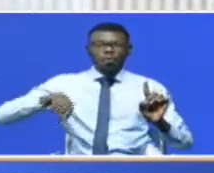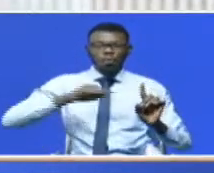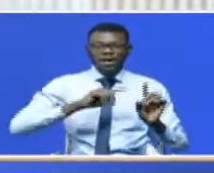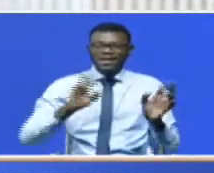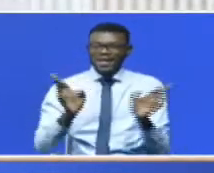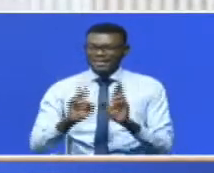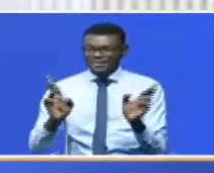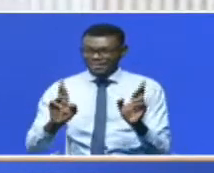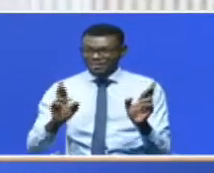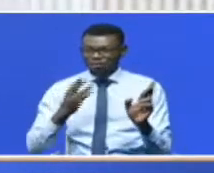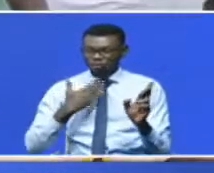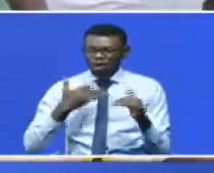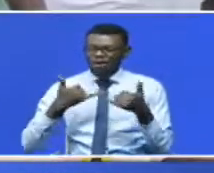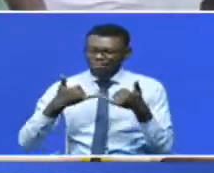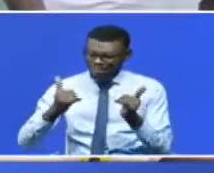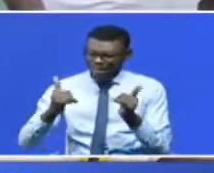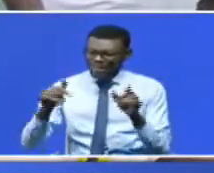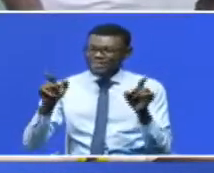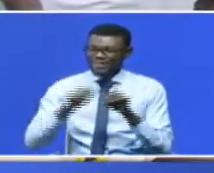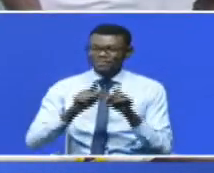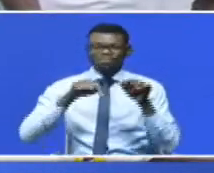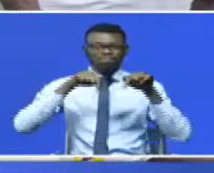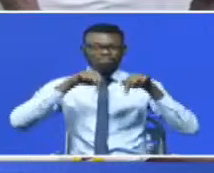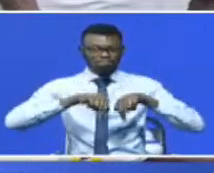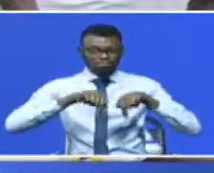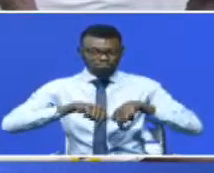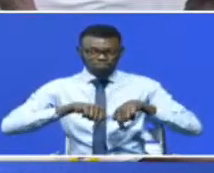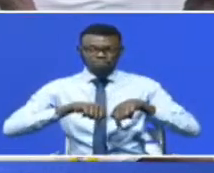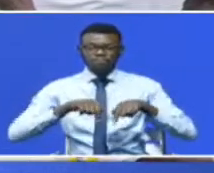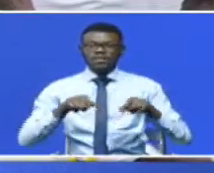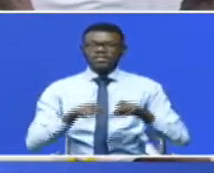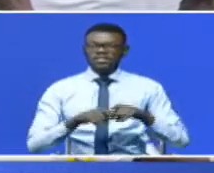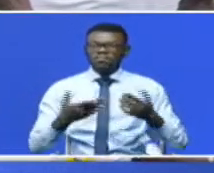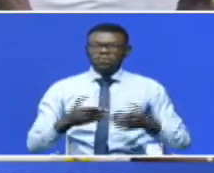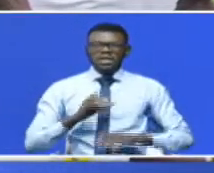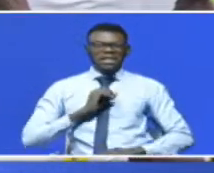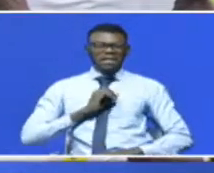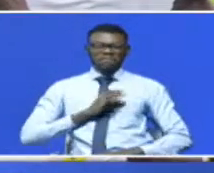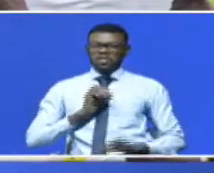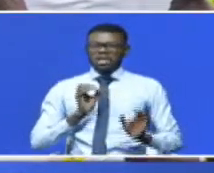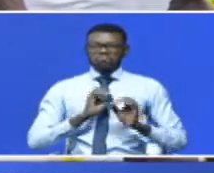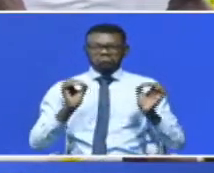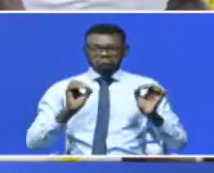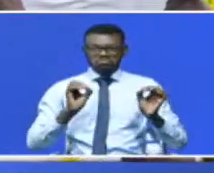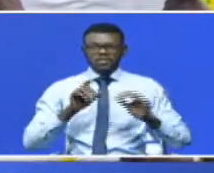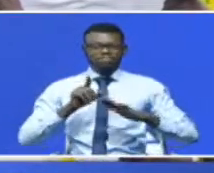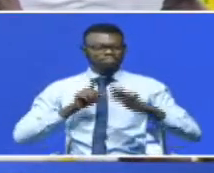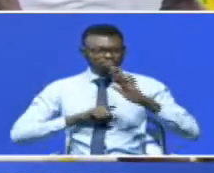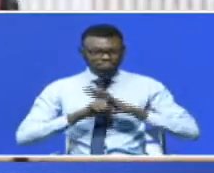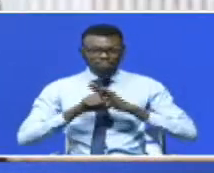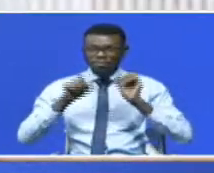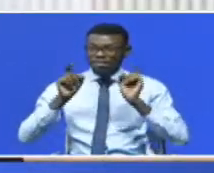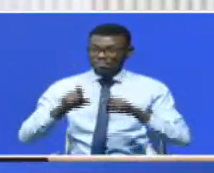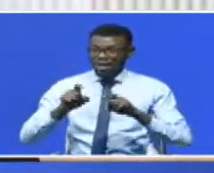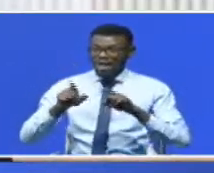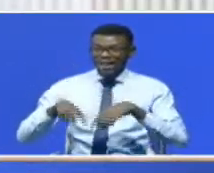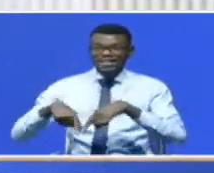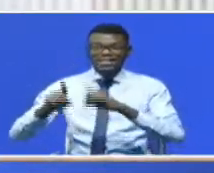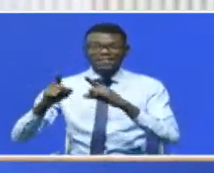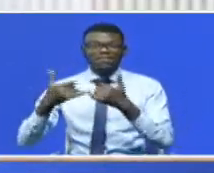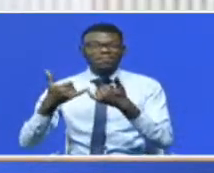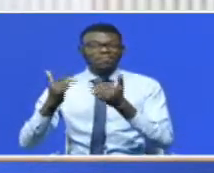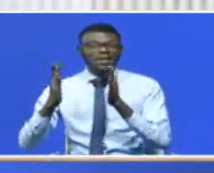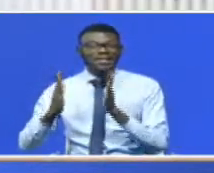will play the way we play today. If we play and we are composed, definitely we'll achieve our goal. He's a good player. We are